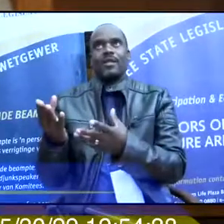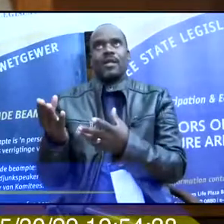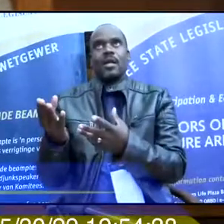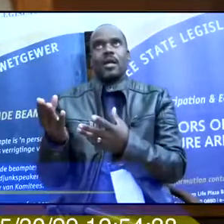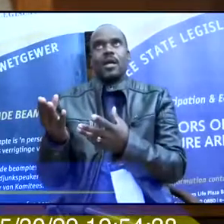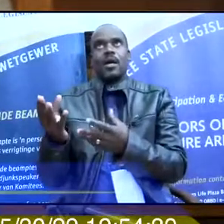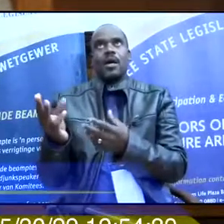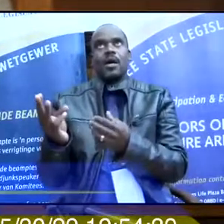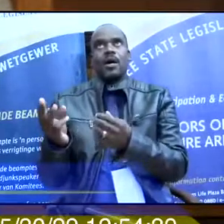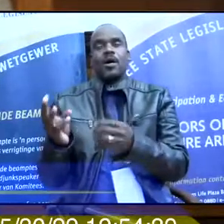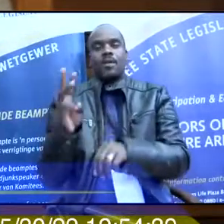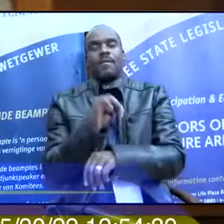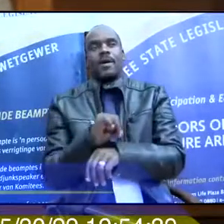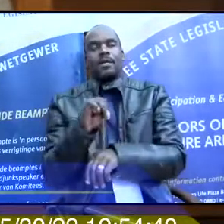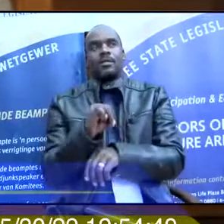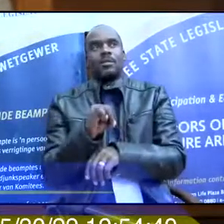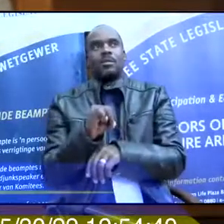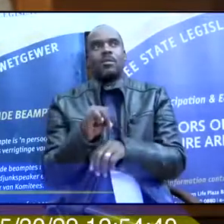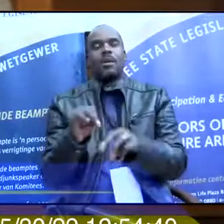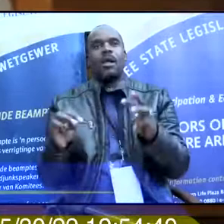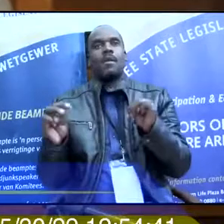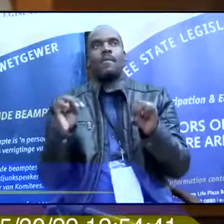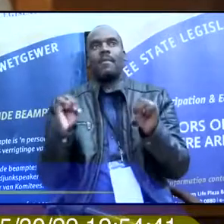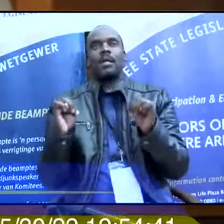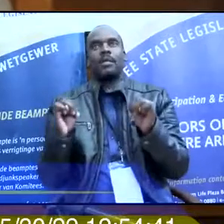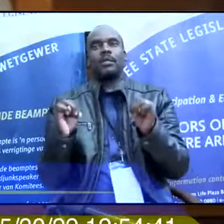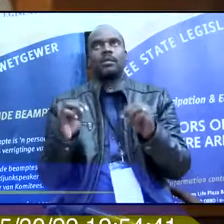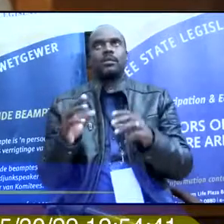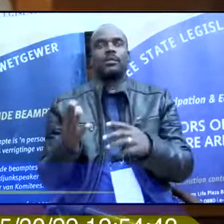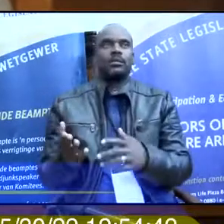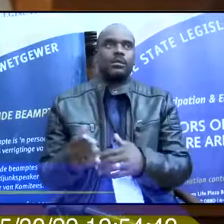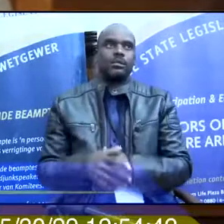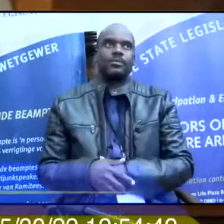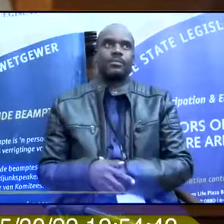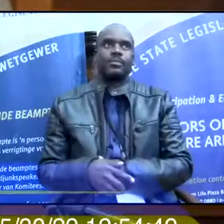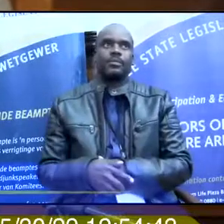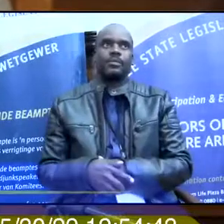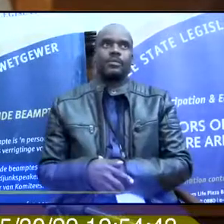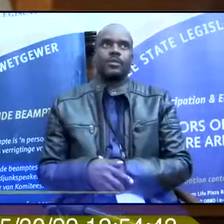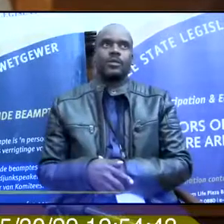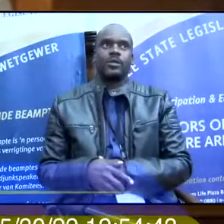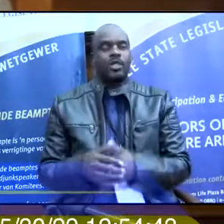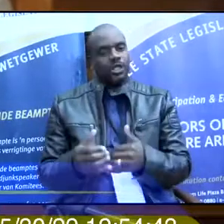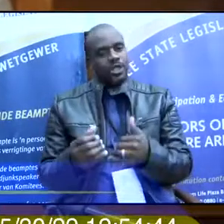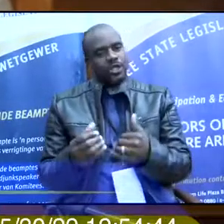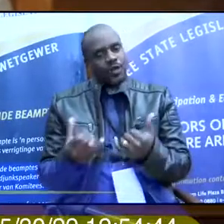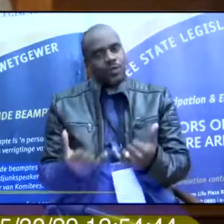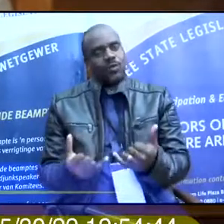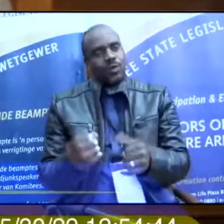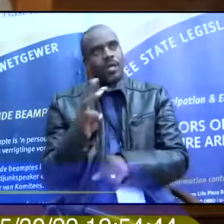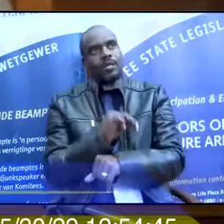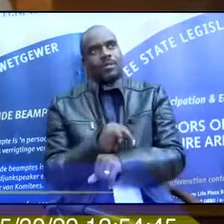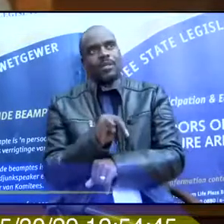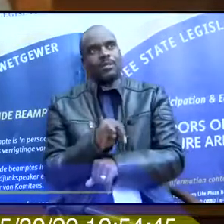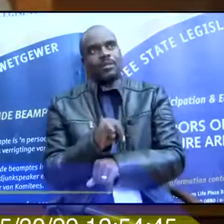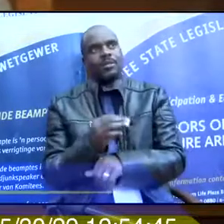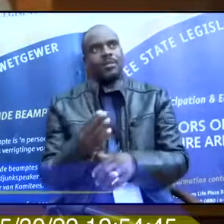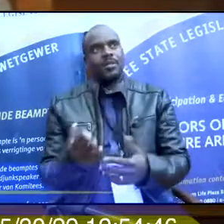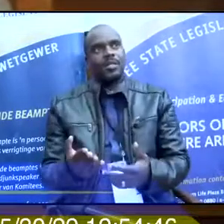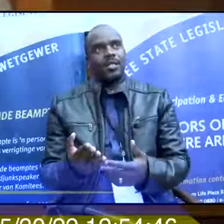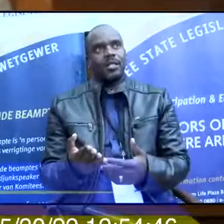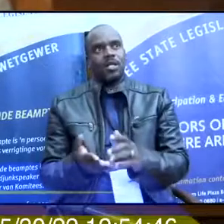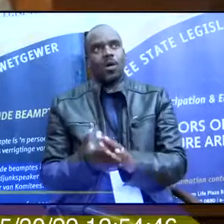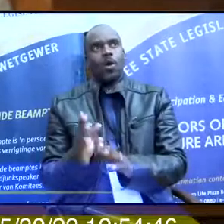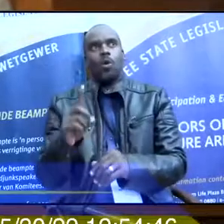who's the director a termination letter with immediate effect so the municipalities left with no one to